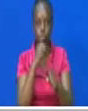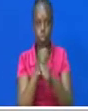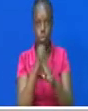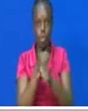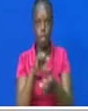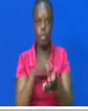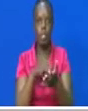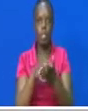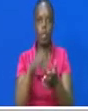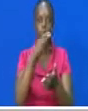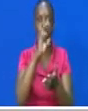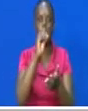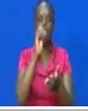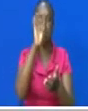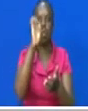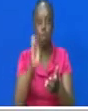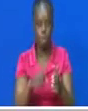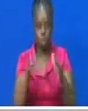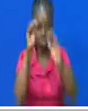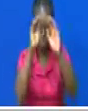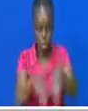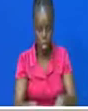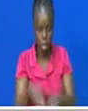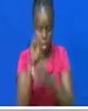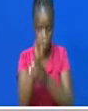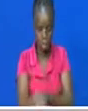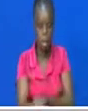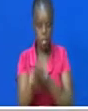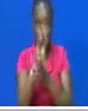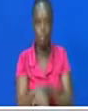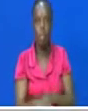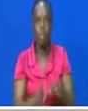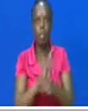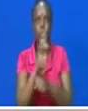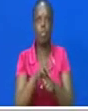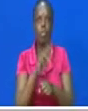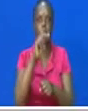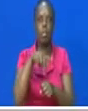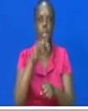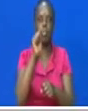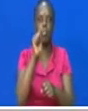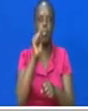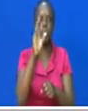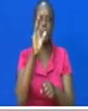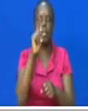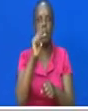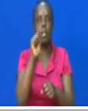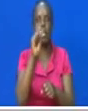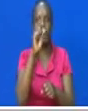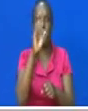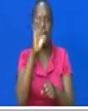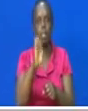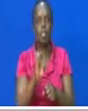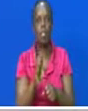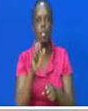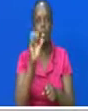include the hoe, that is to dig, or you can use a pickaxe, or you can use a